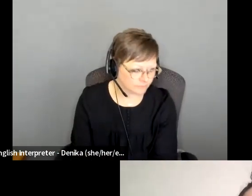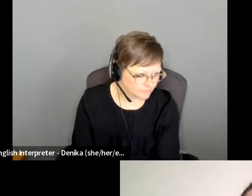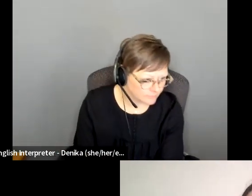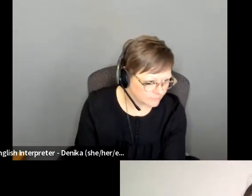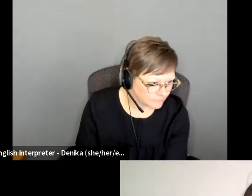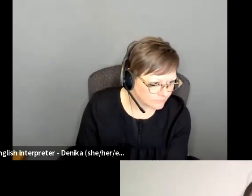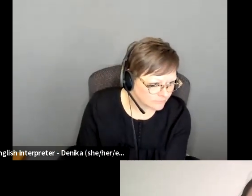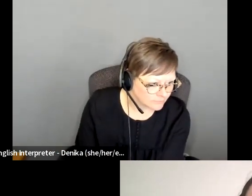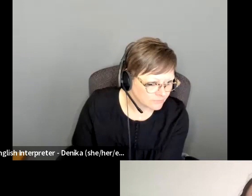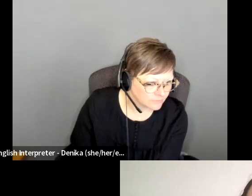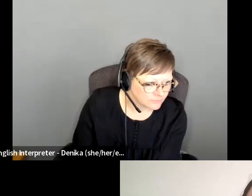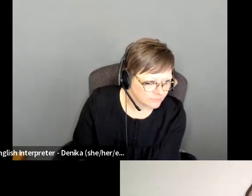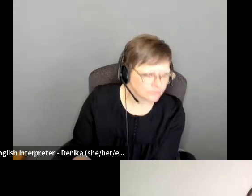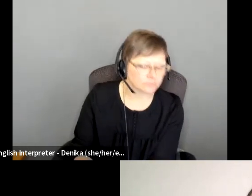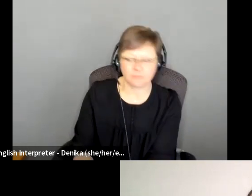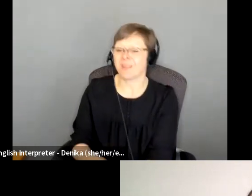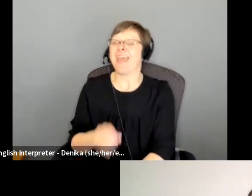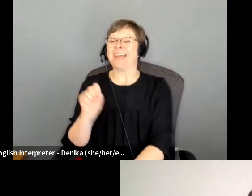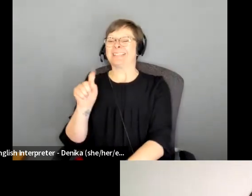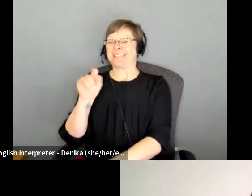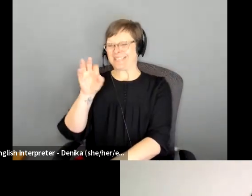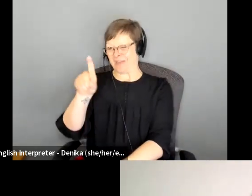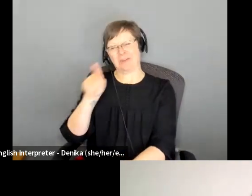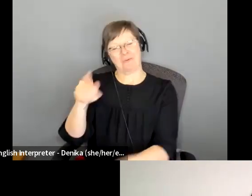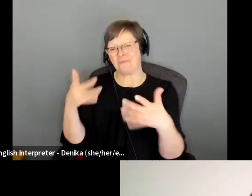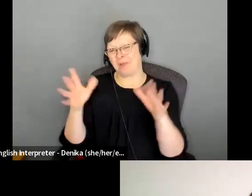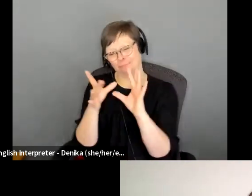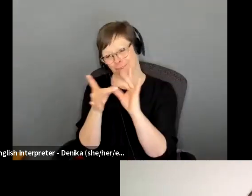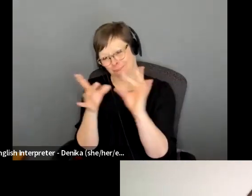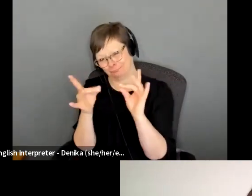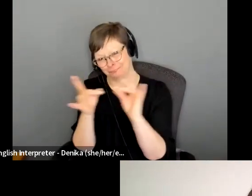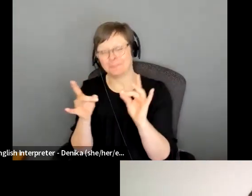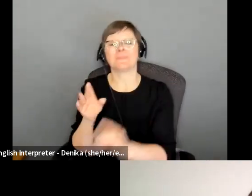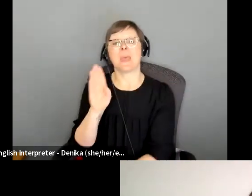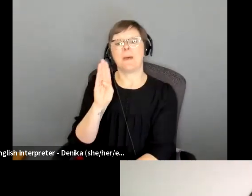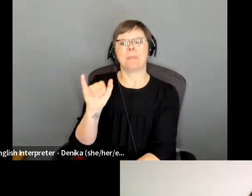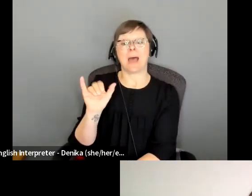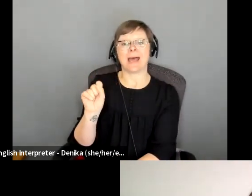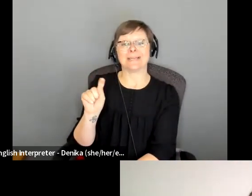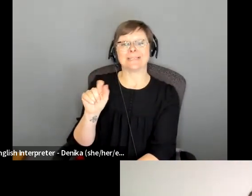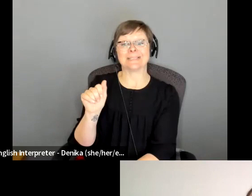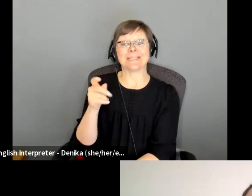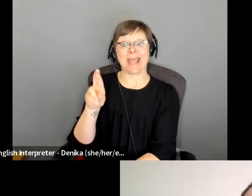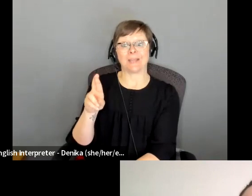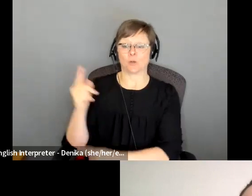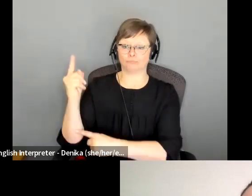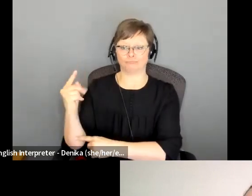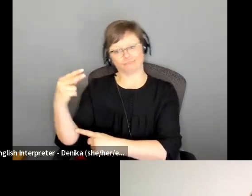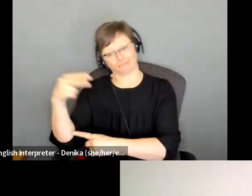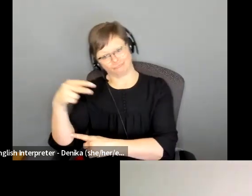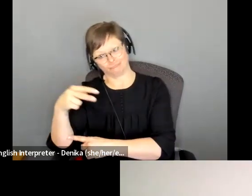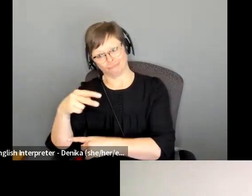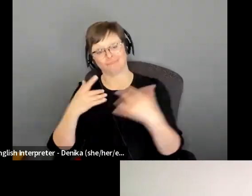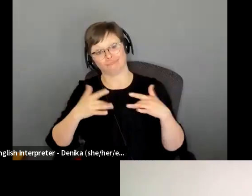I think this is sort of a repeat of what Stafford said, but because bystander intervention is about awareness of others' experiences and